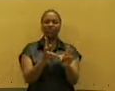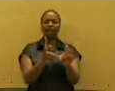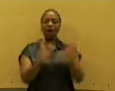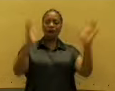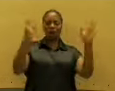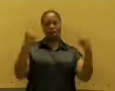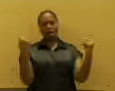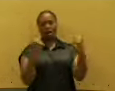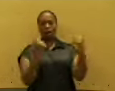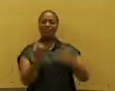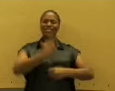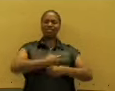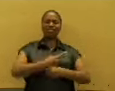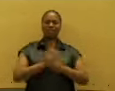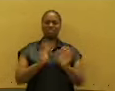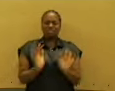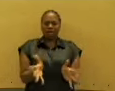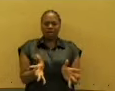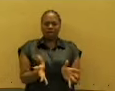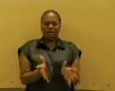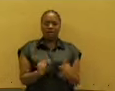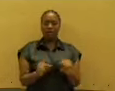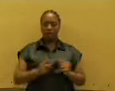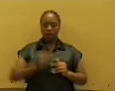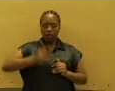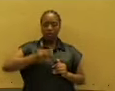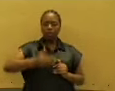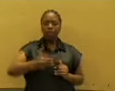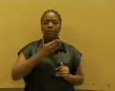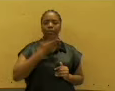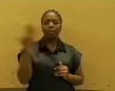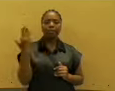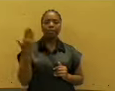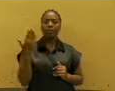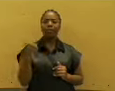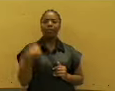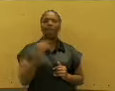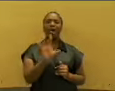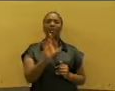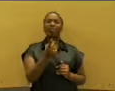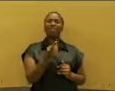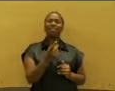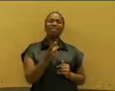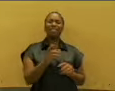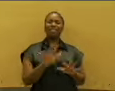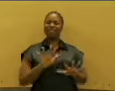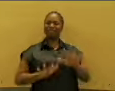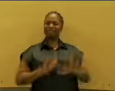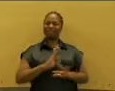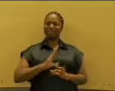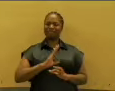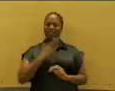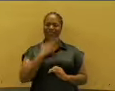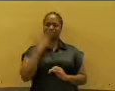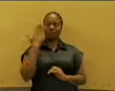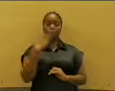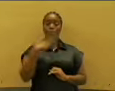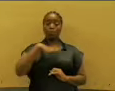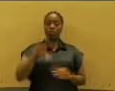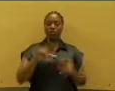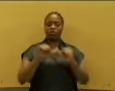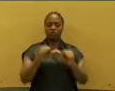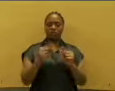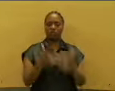know, there is a critique about that being a very icky sort of situation where we would not like to continue a behavior